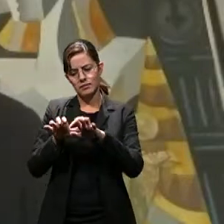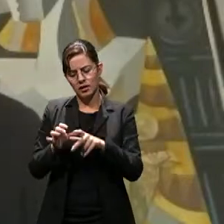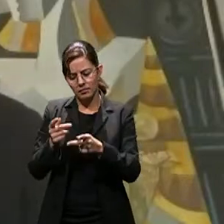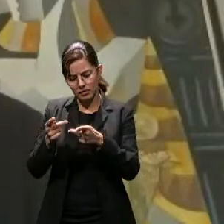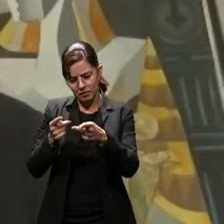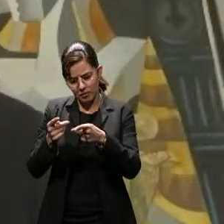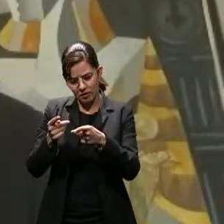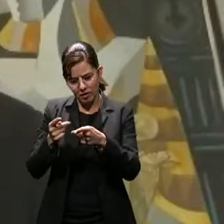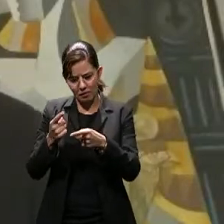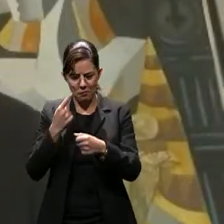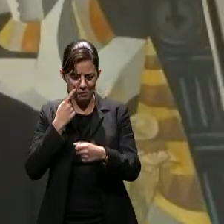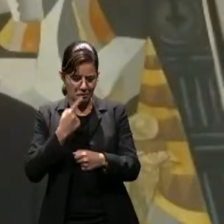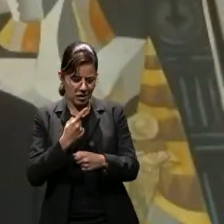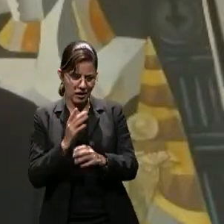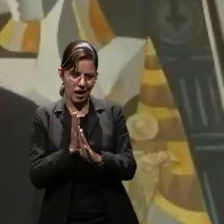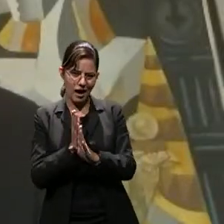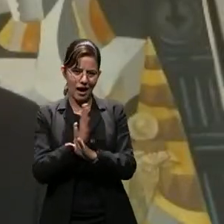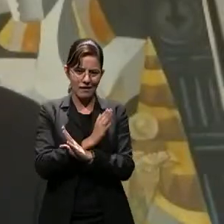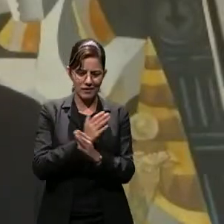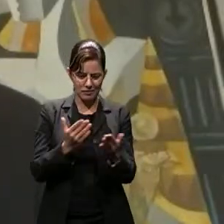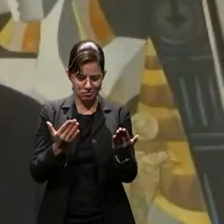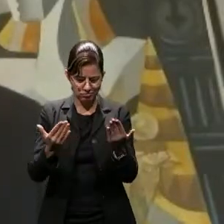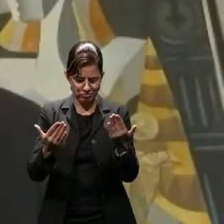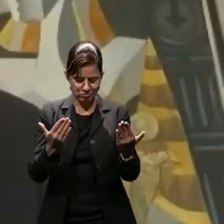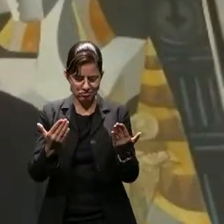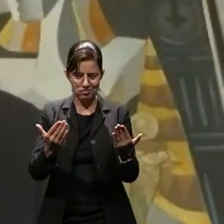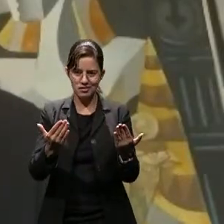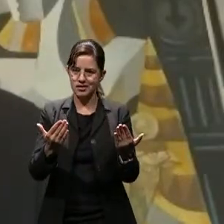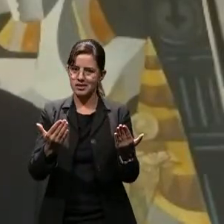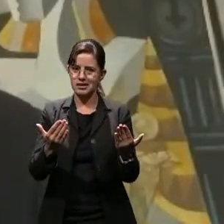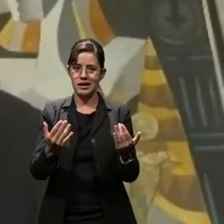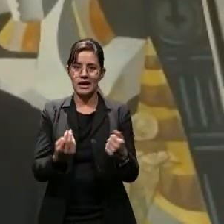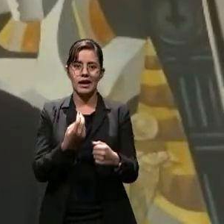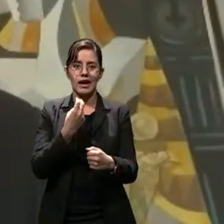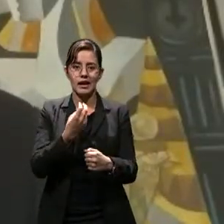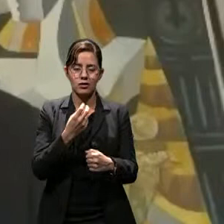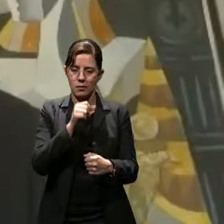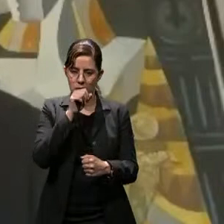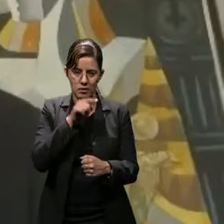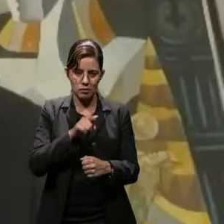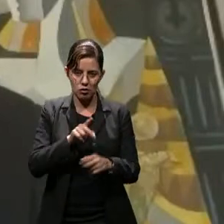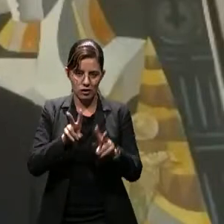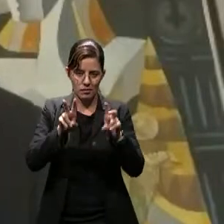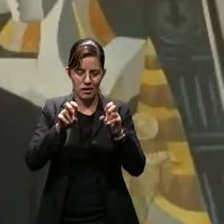this narrative has changed and how it has evolved, but for the worst.